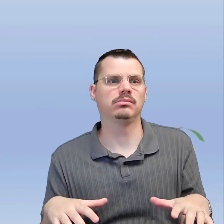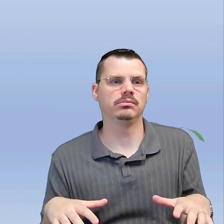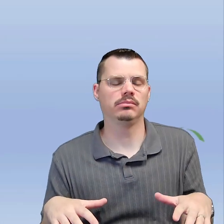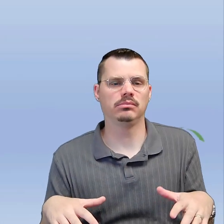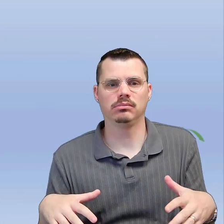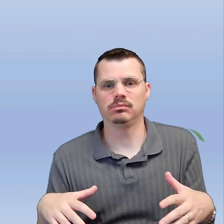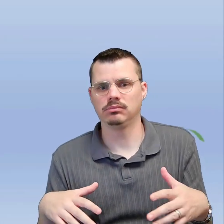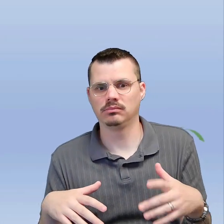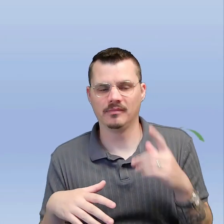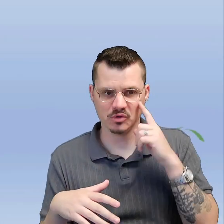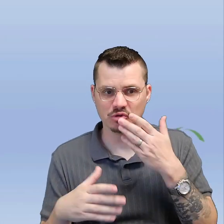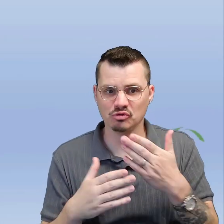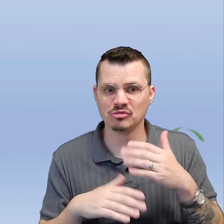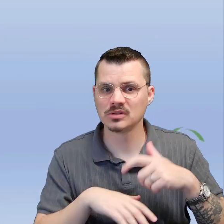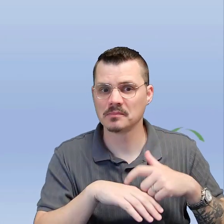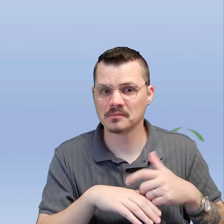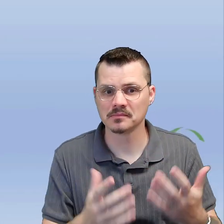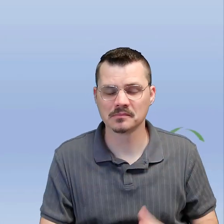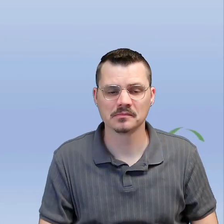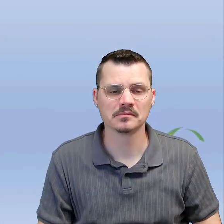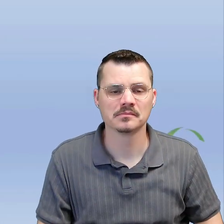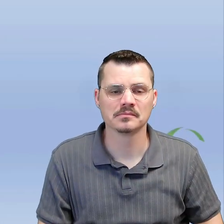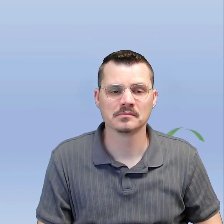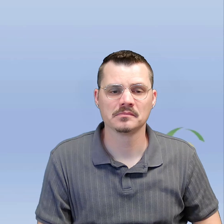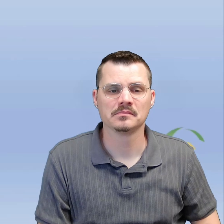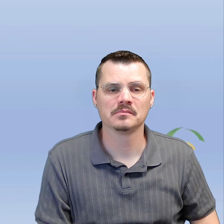a good period of time.